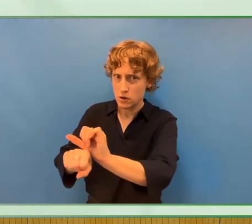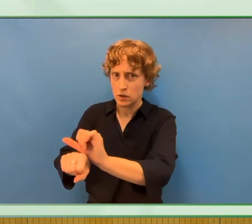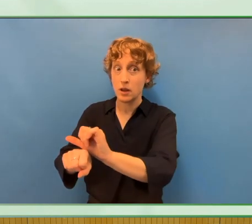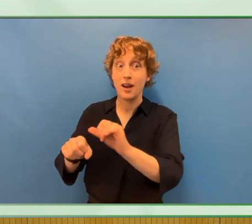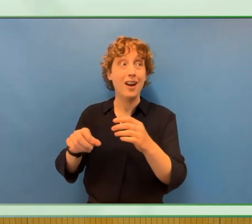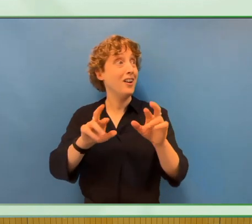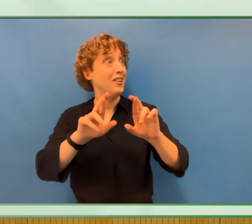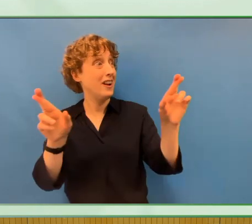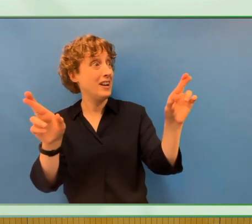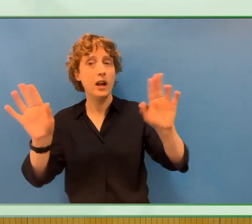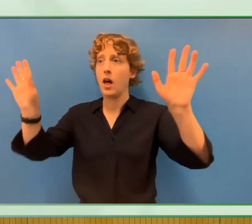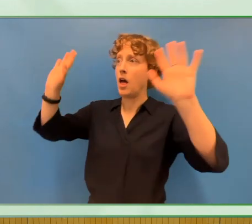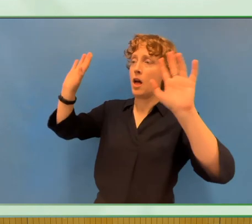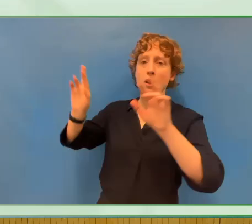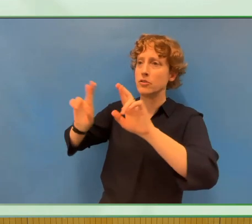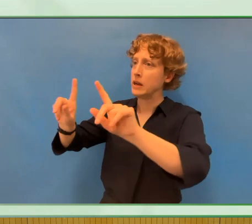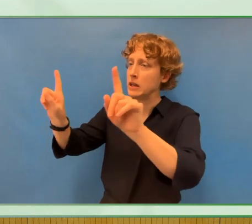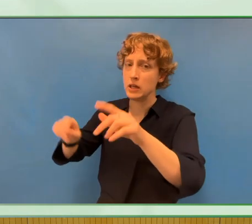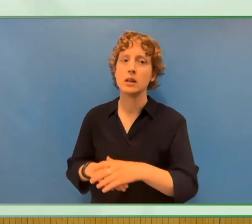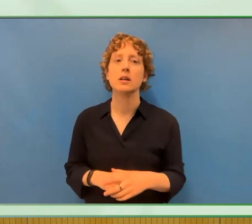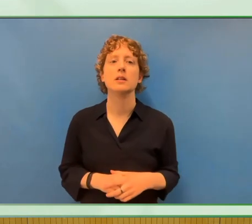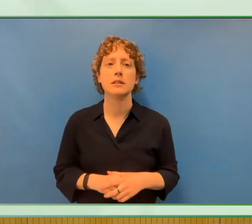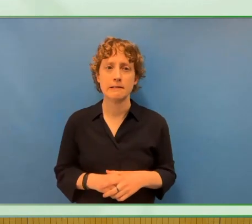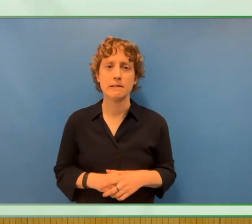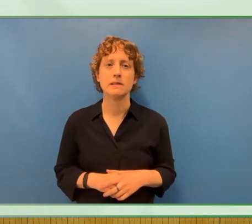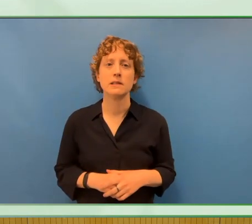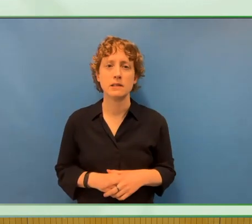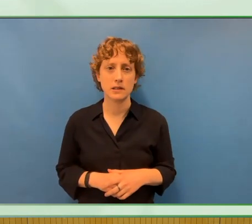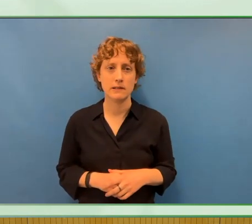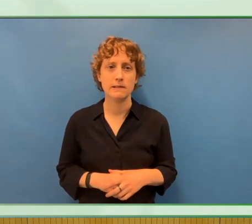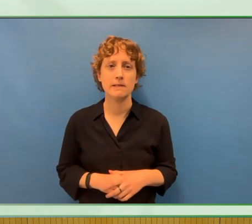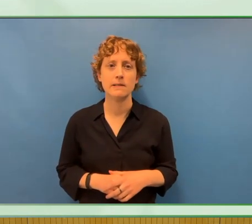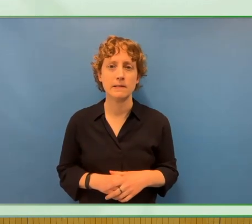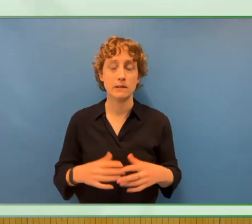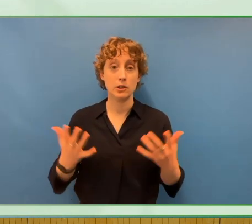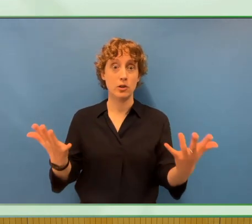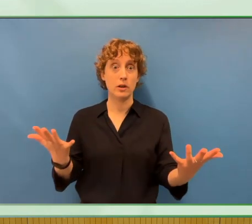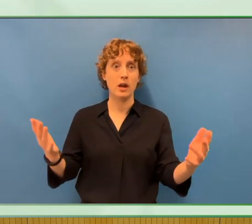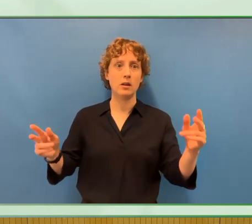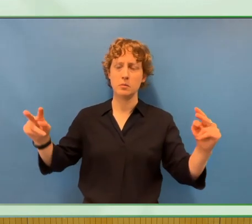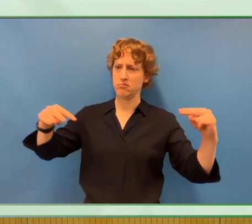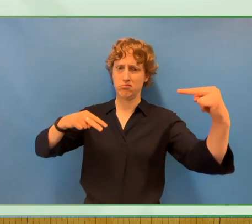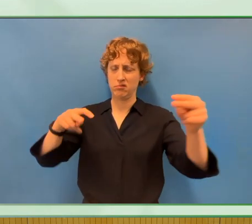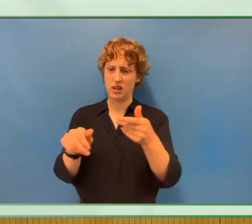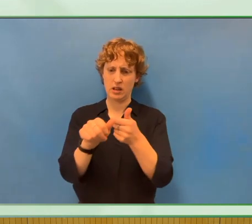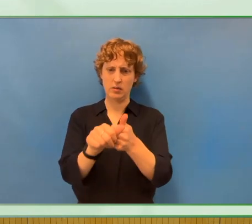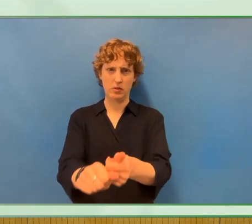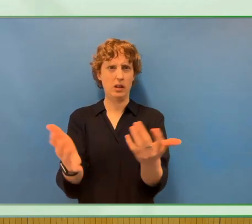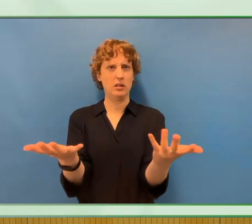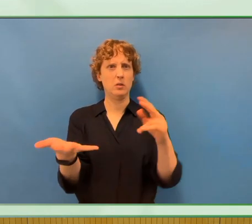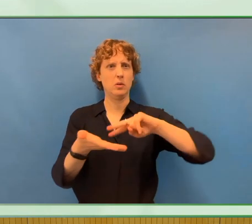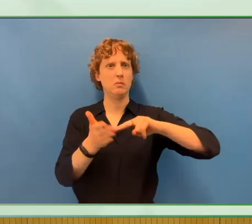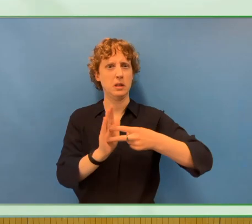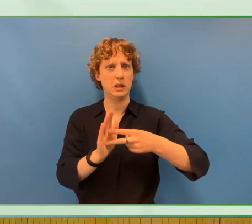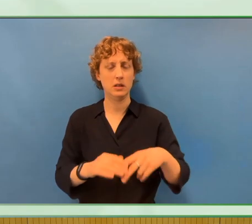we have the situation where we don't know what compliance actually means. We don't know what the ramifications are.